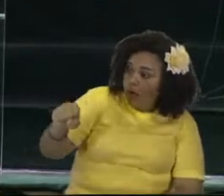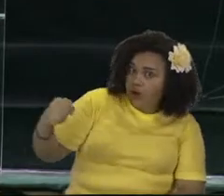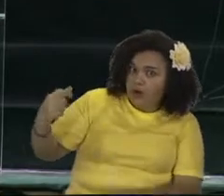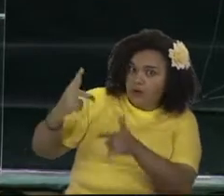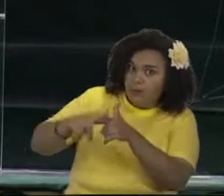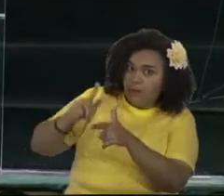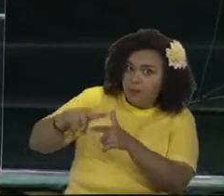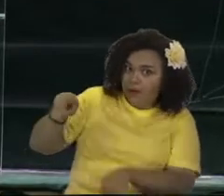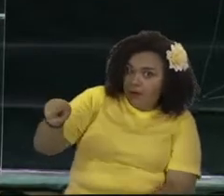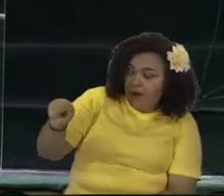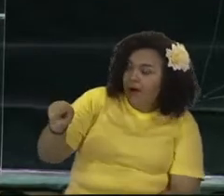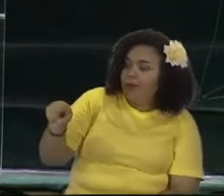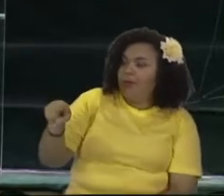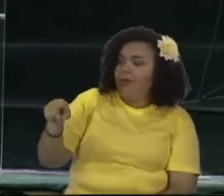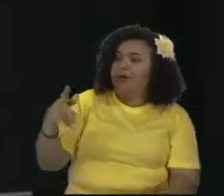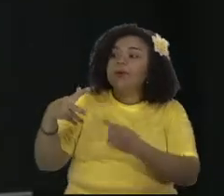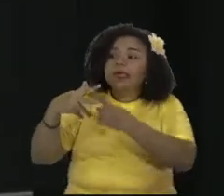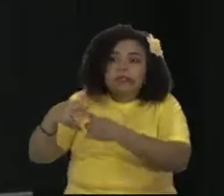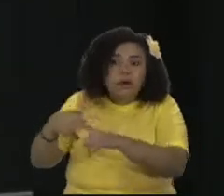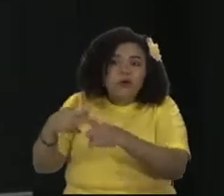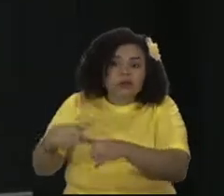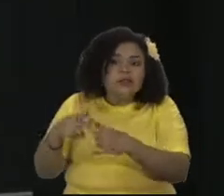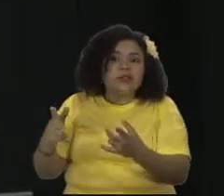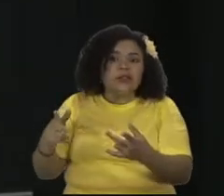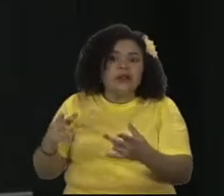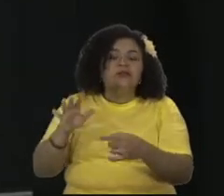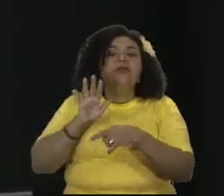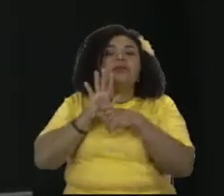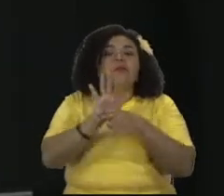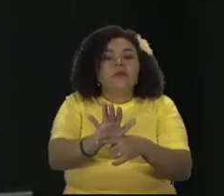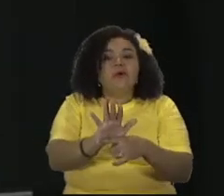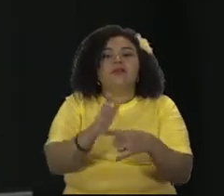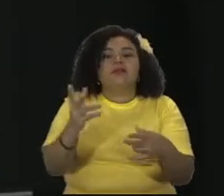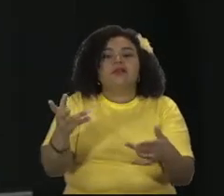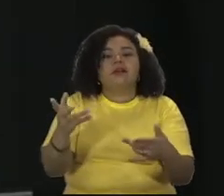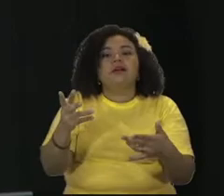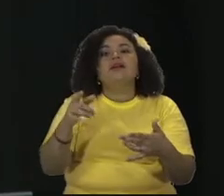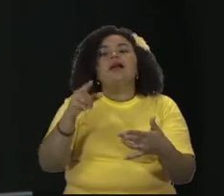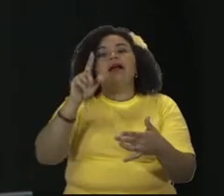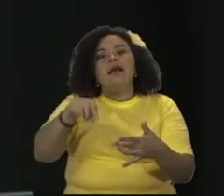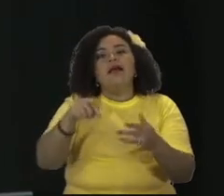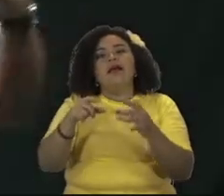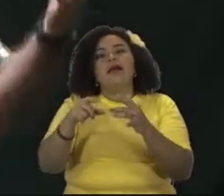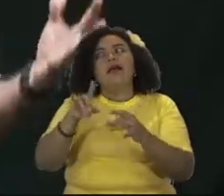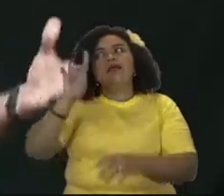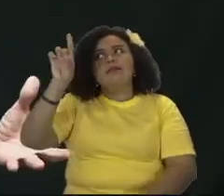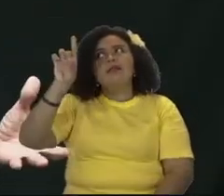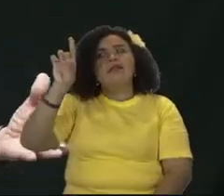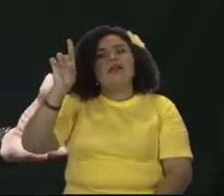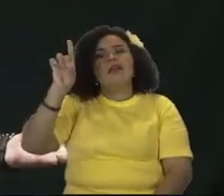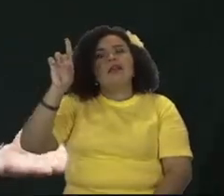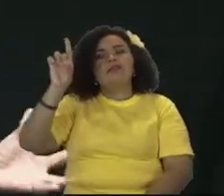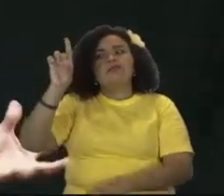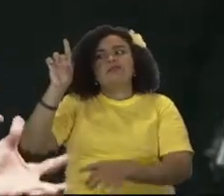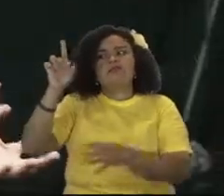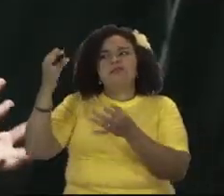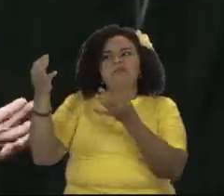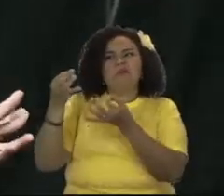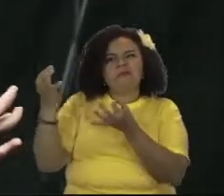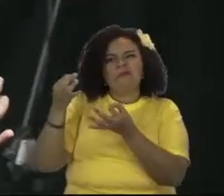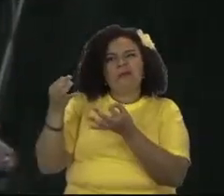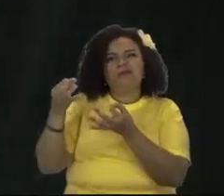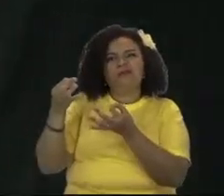Because our God, it is like that. It tells people how it reflects the